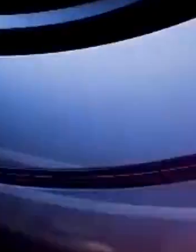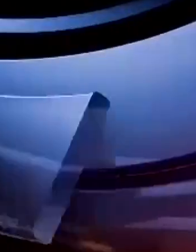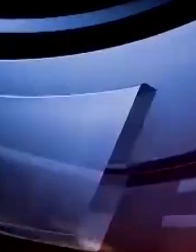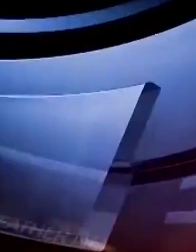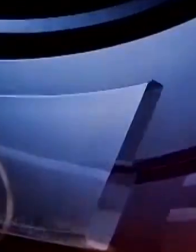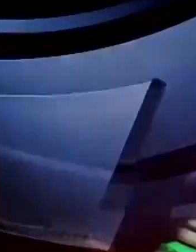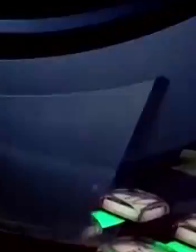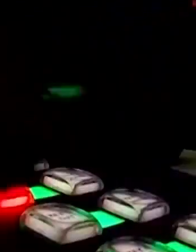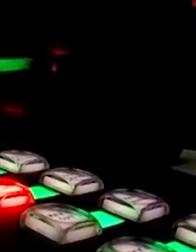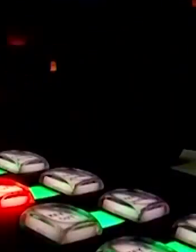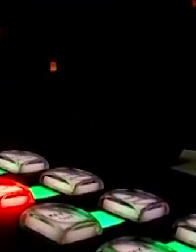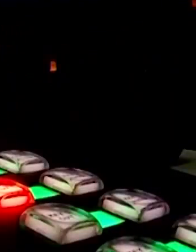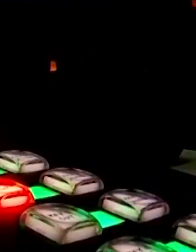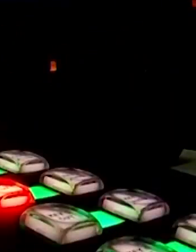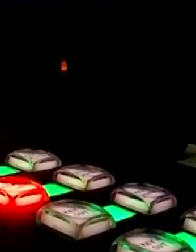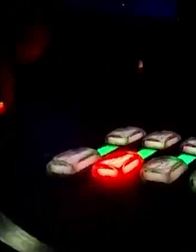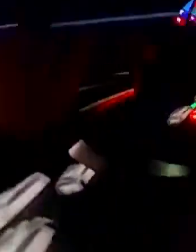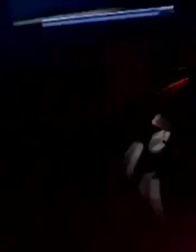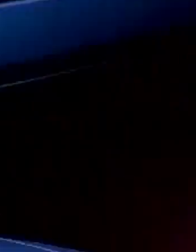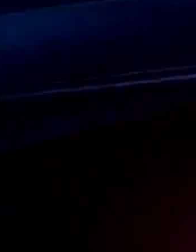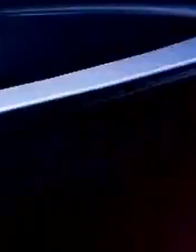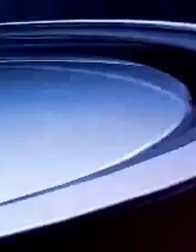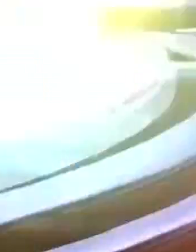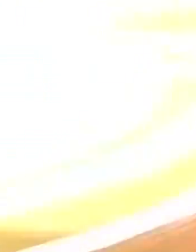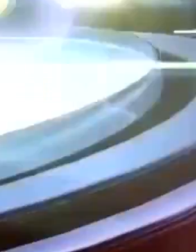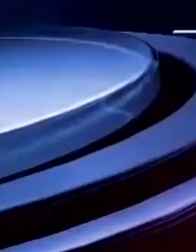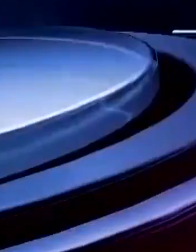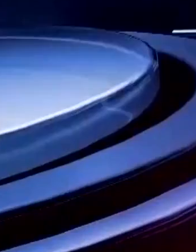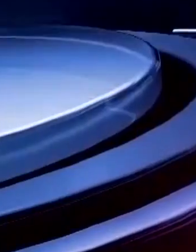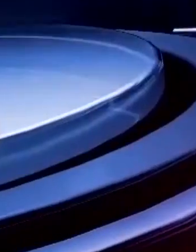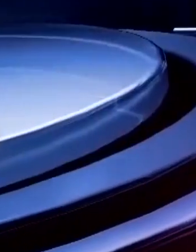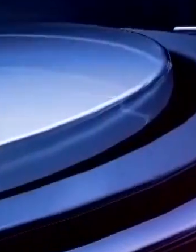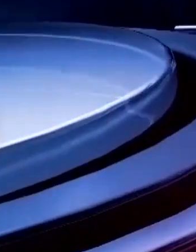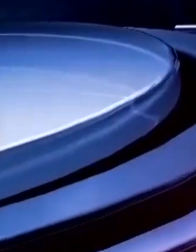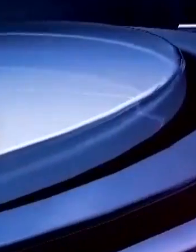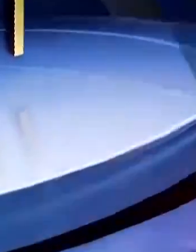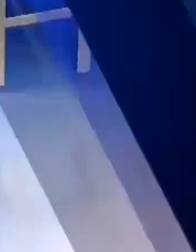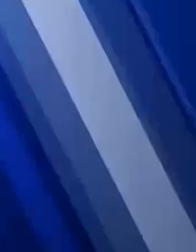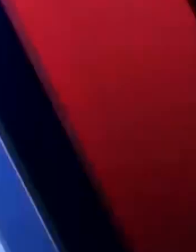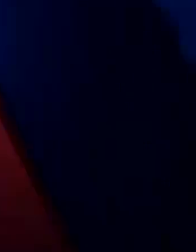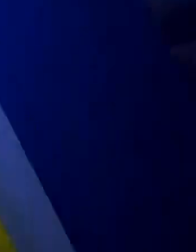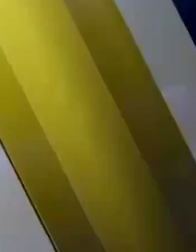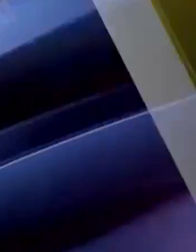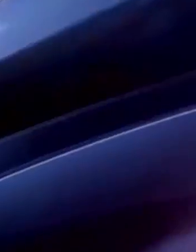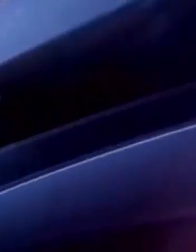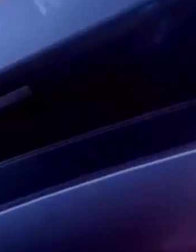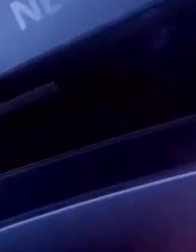Broadcasting from our studios in the Pine St. Michael, this is CBC News Night, starting now.